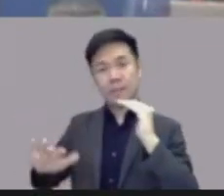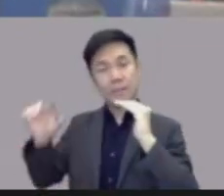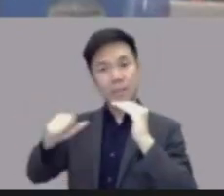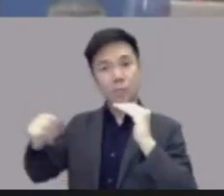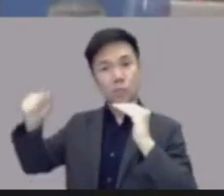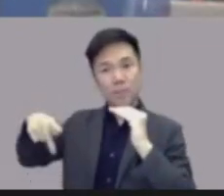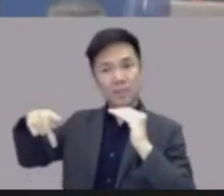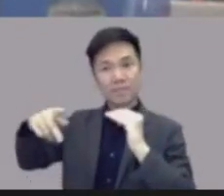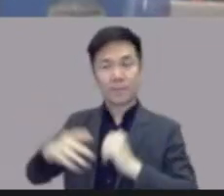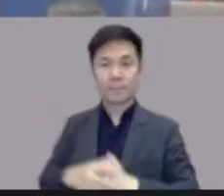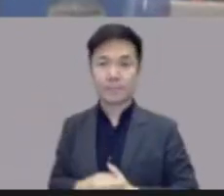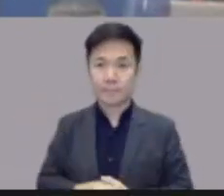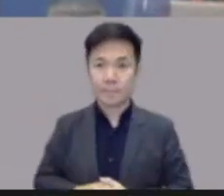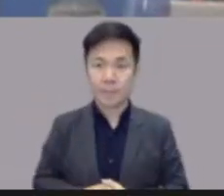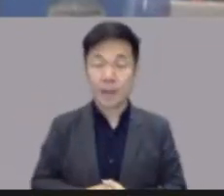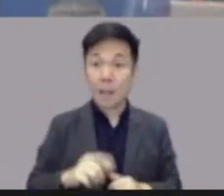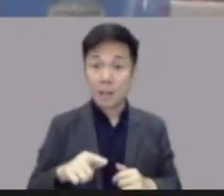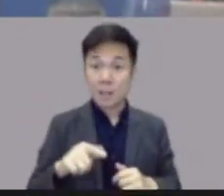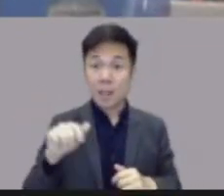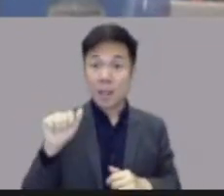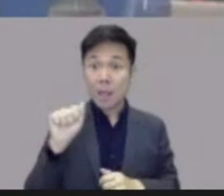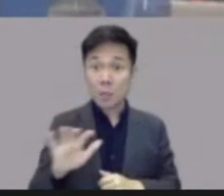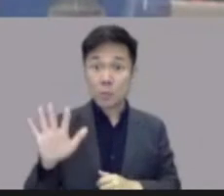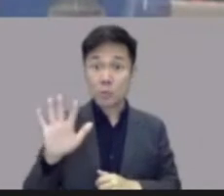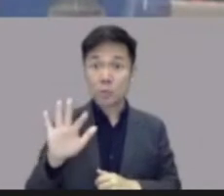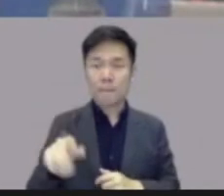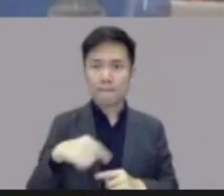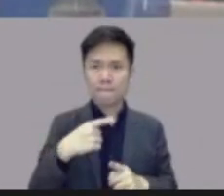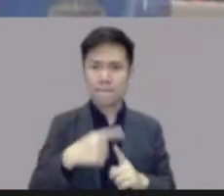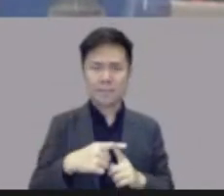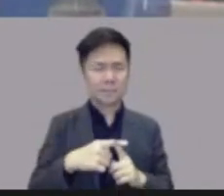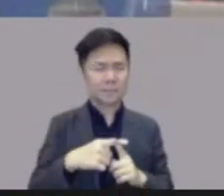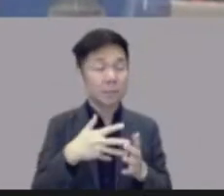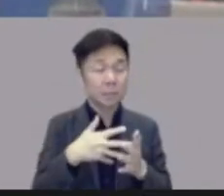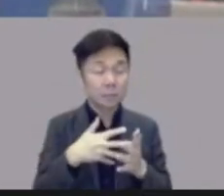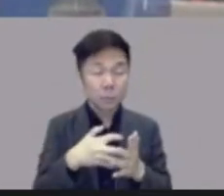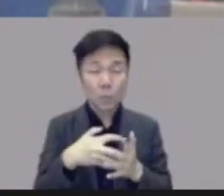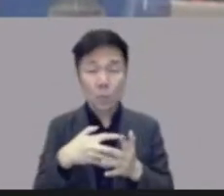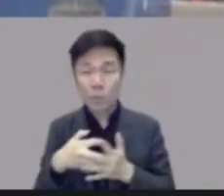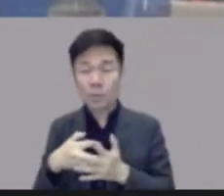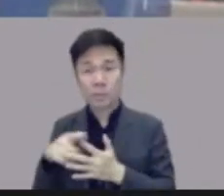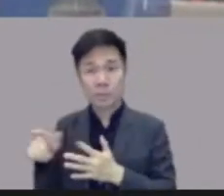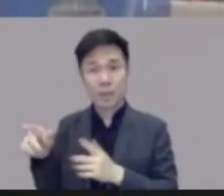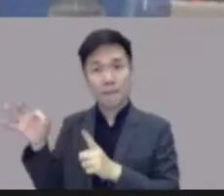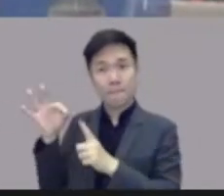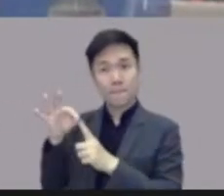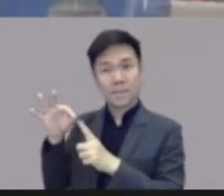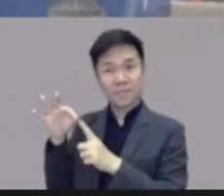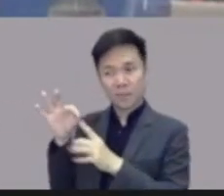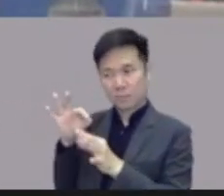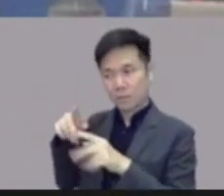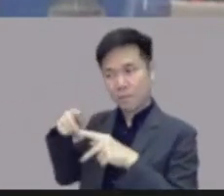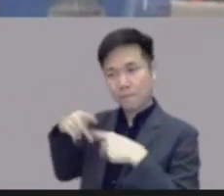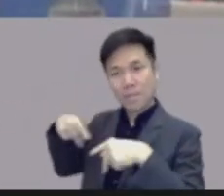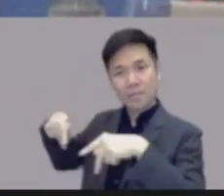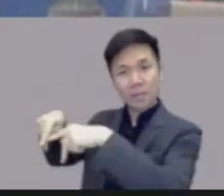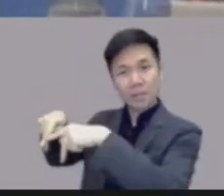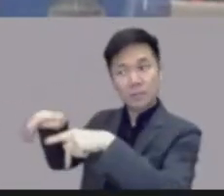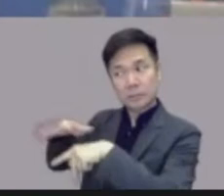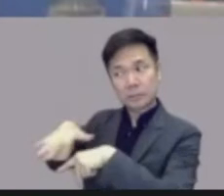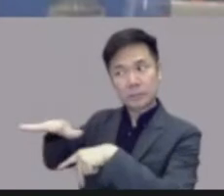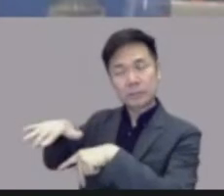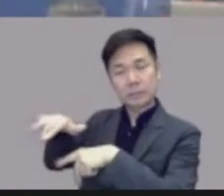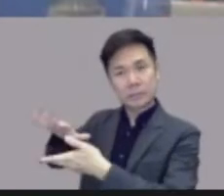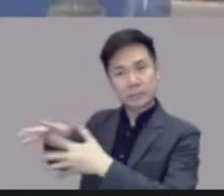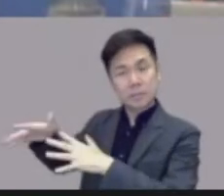population in Asia and the higher level of climate vulnerability in the Pacific exacerbate the socioeconomic impacts of climate change